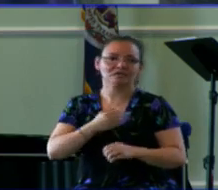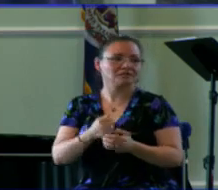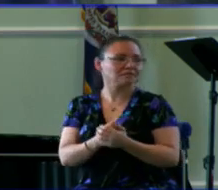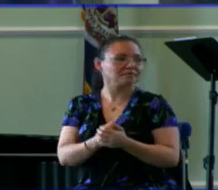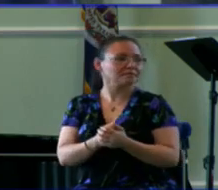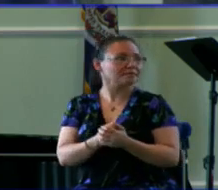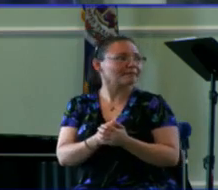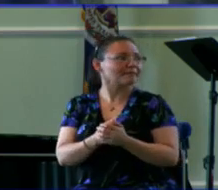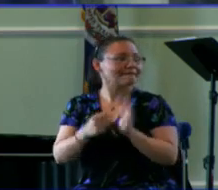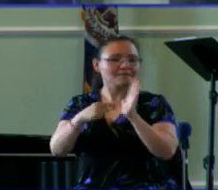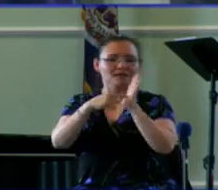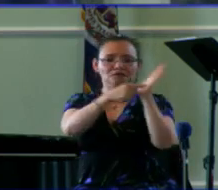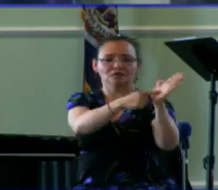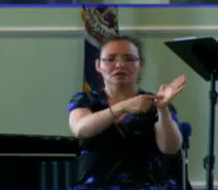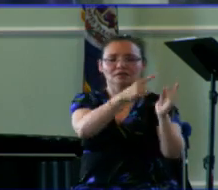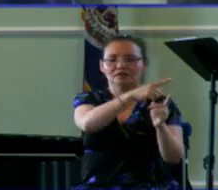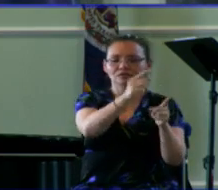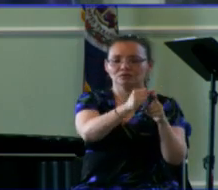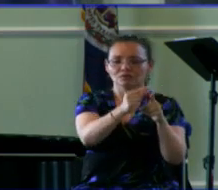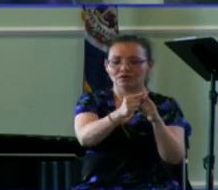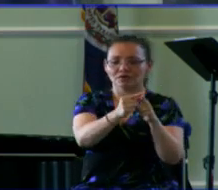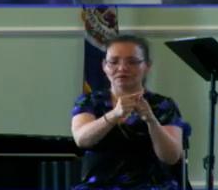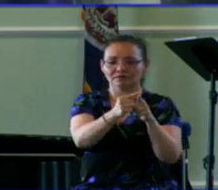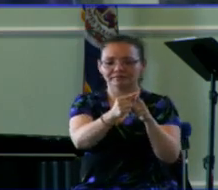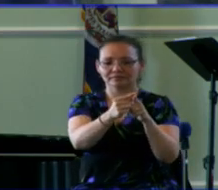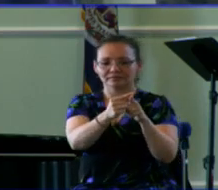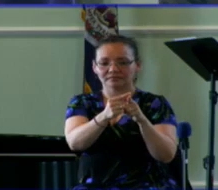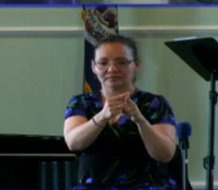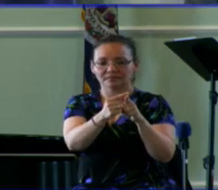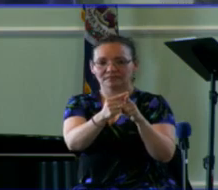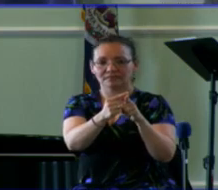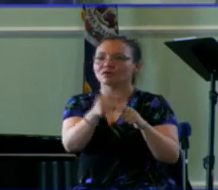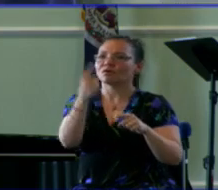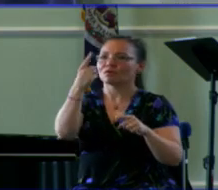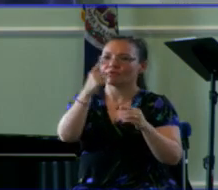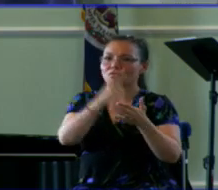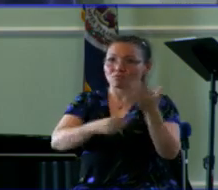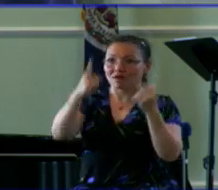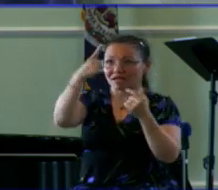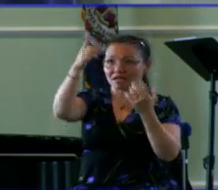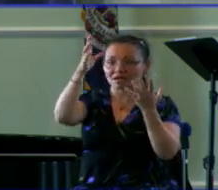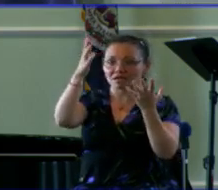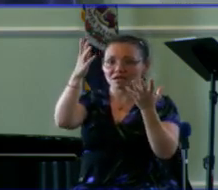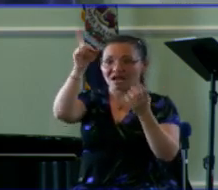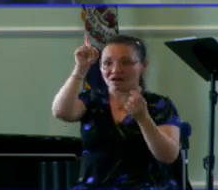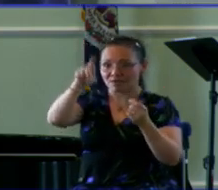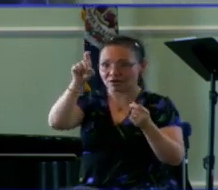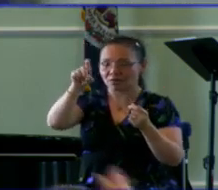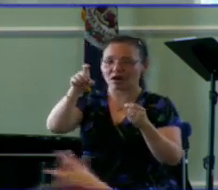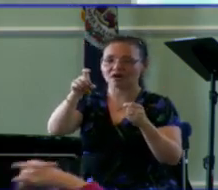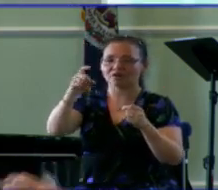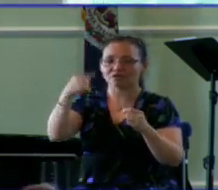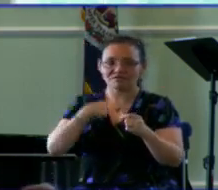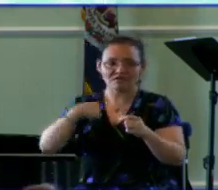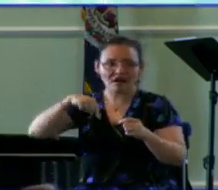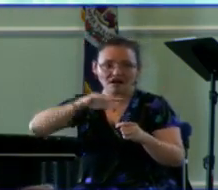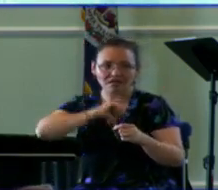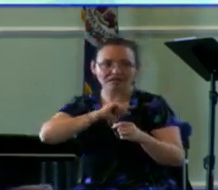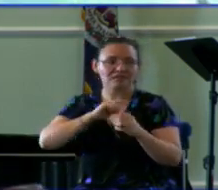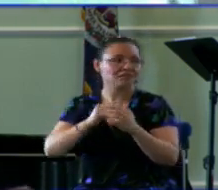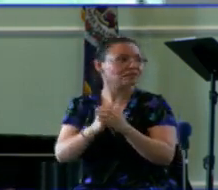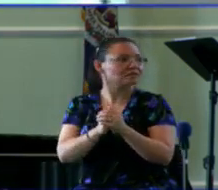Check it out in God's word as to what he expects. Sometimes we find ourselves doing things on the